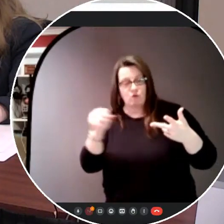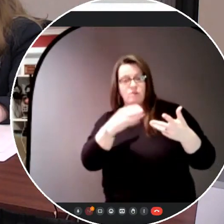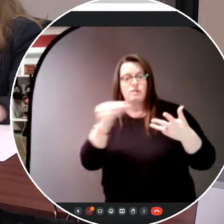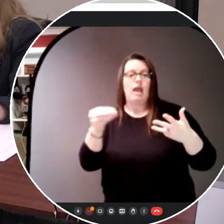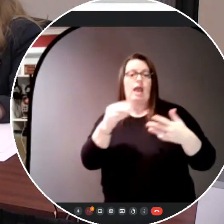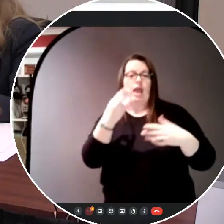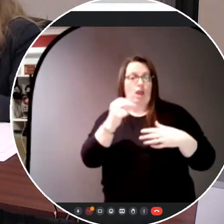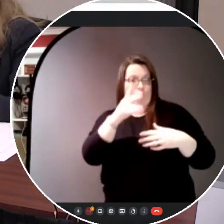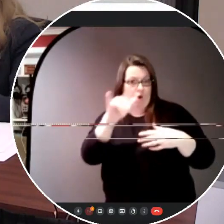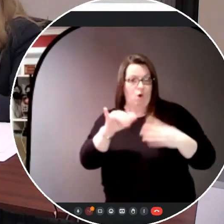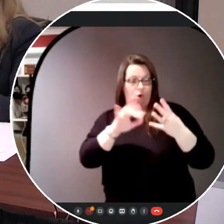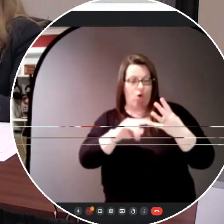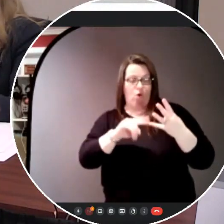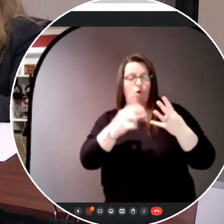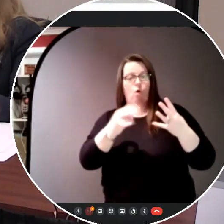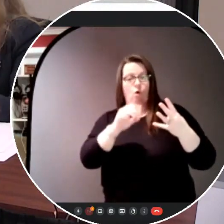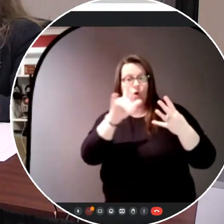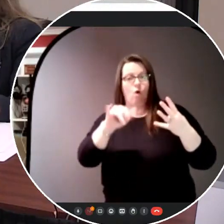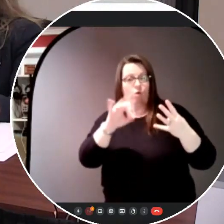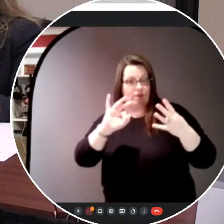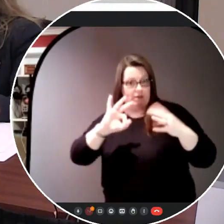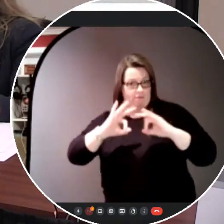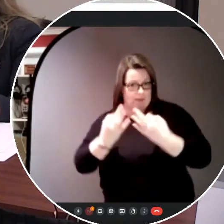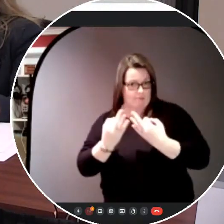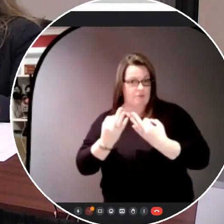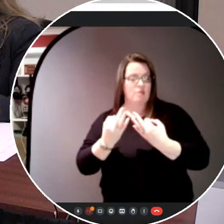RC Episcopal Corporation for St. John's.